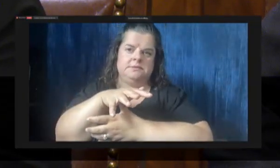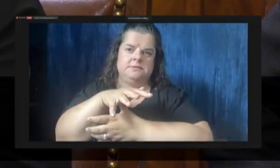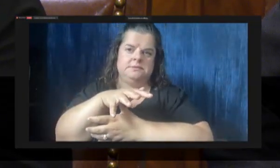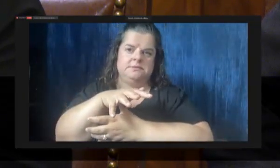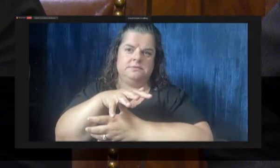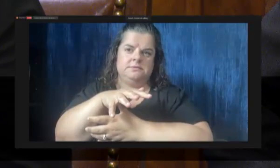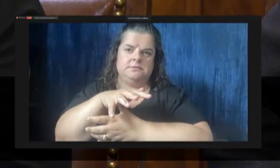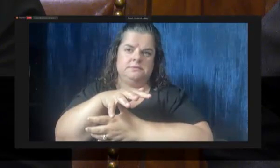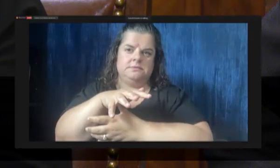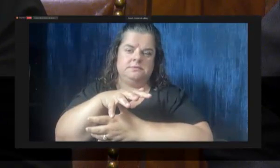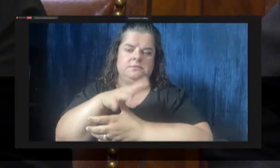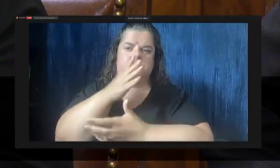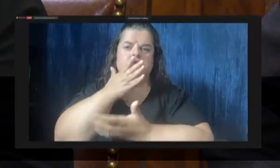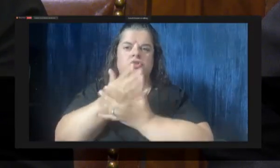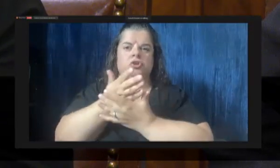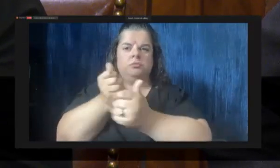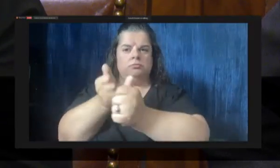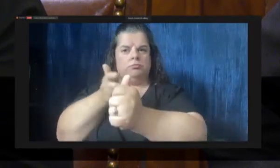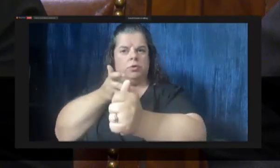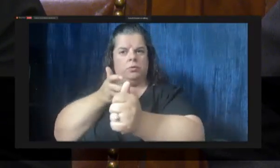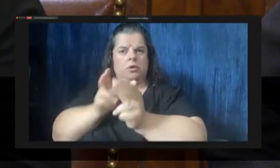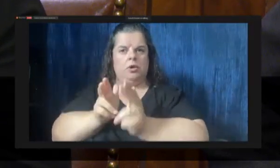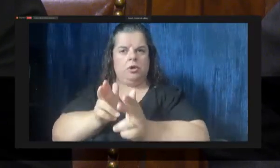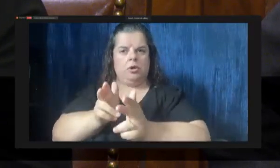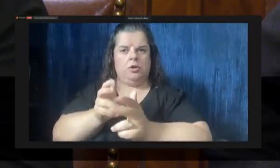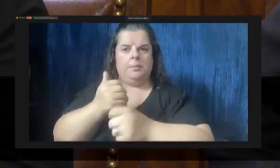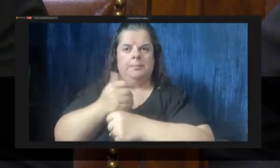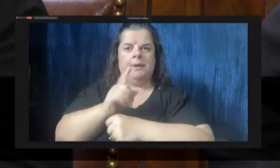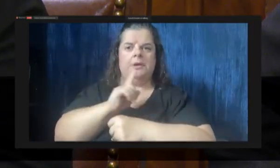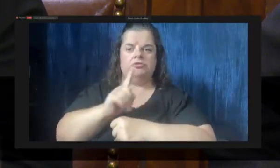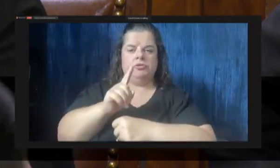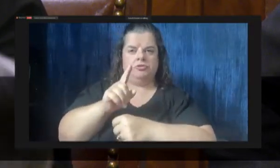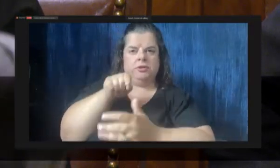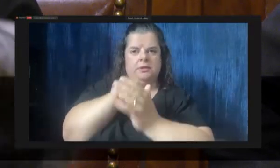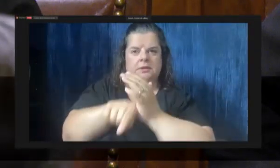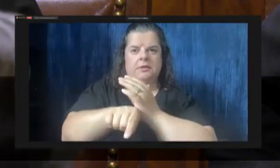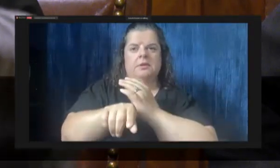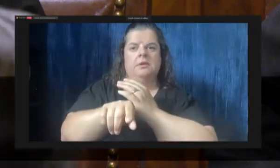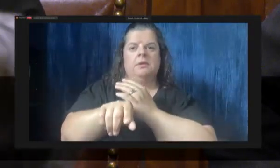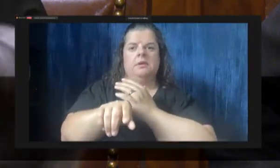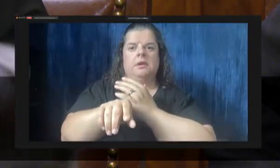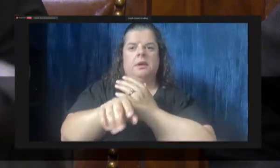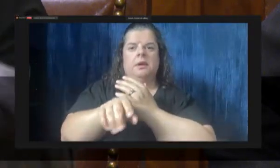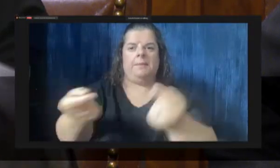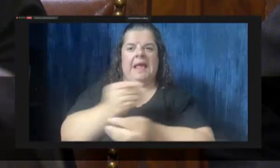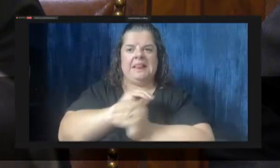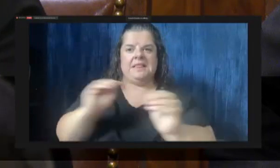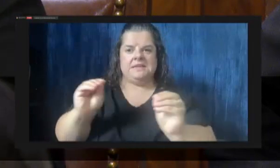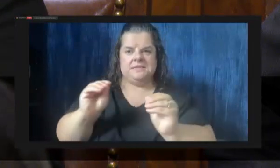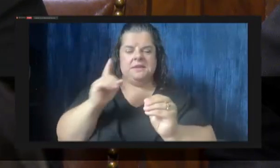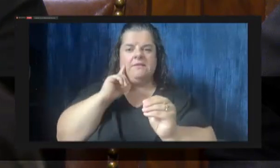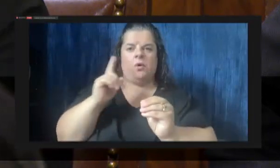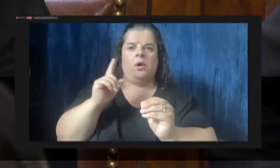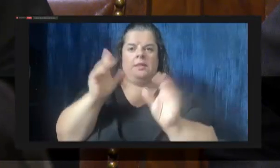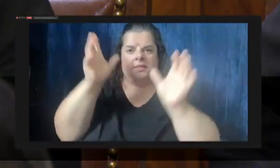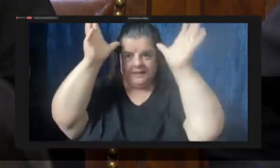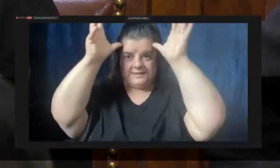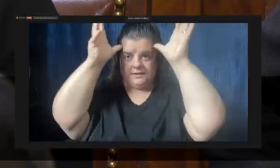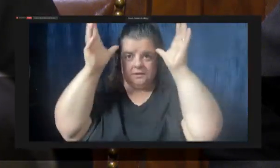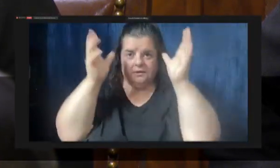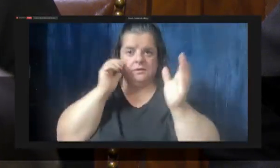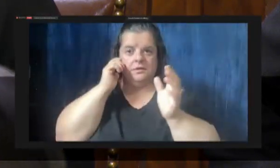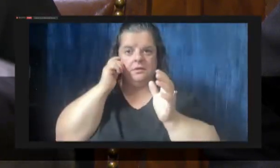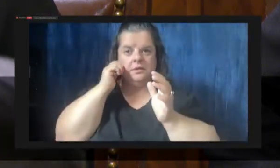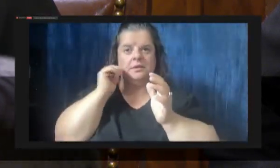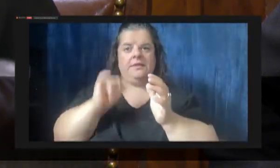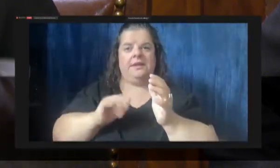very good bow hunters make sure that the kill is as painless as possible for the deer. And that's really one of our goals